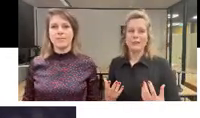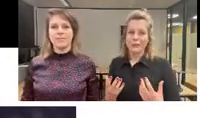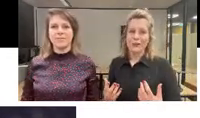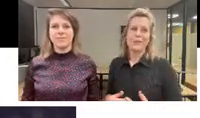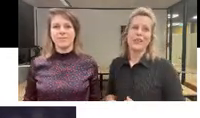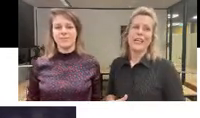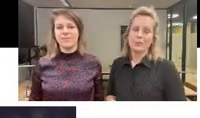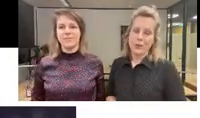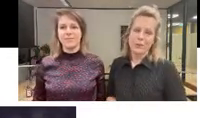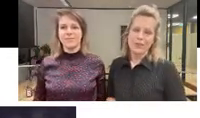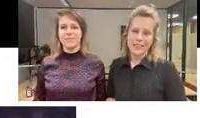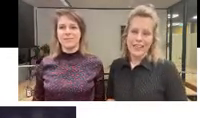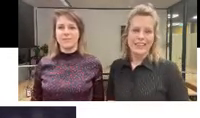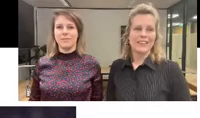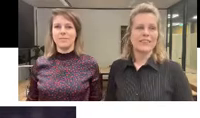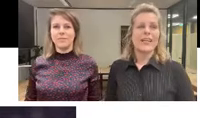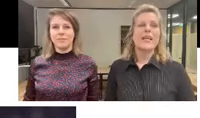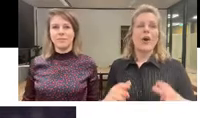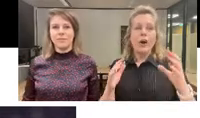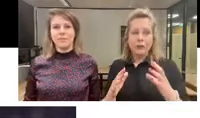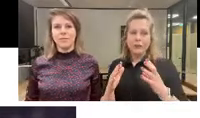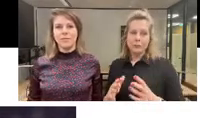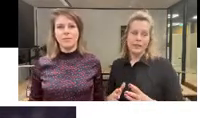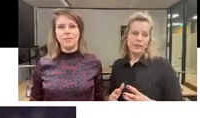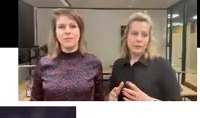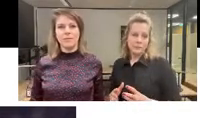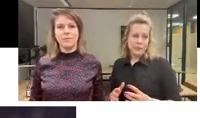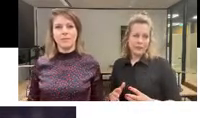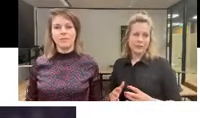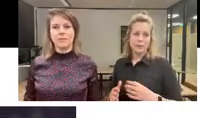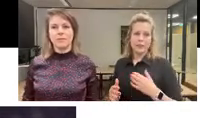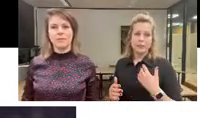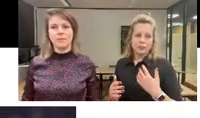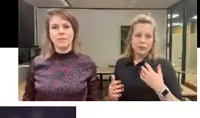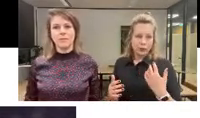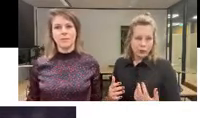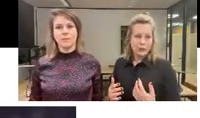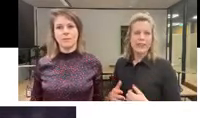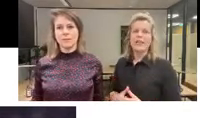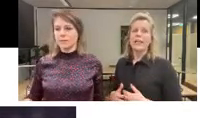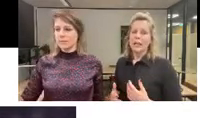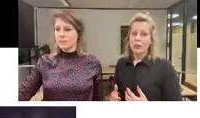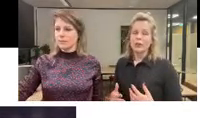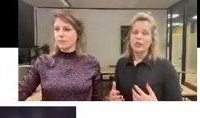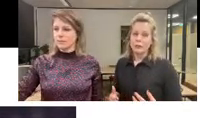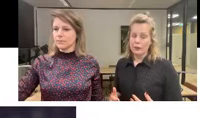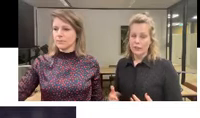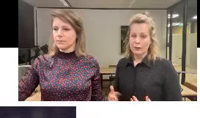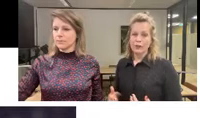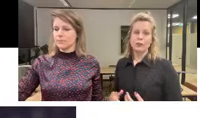department for trauma-related problems in the Netherlands. Of these patients, we consecutively